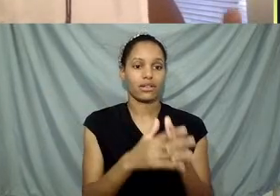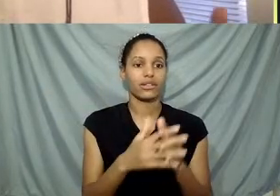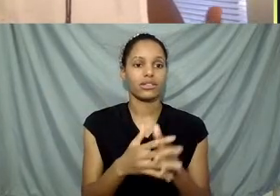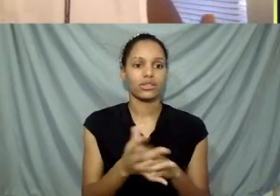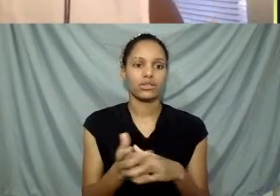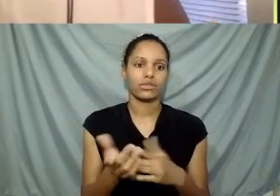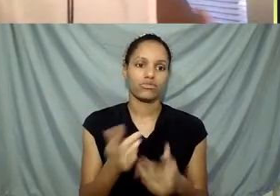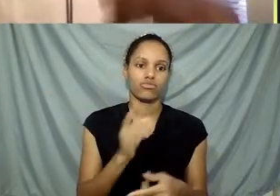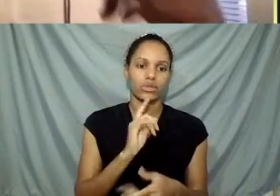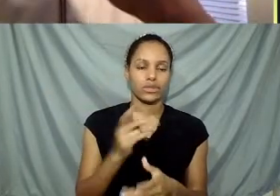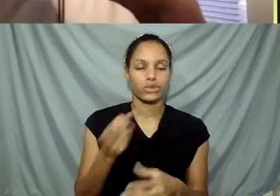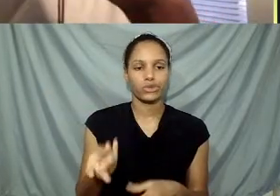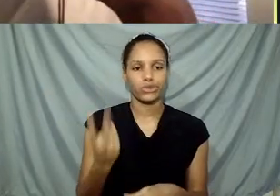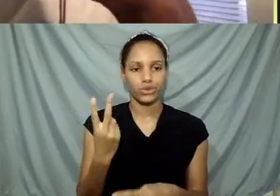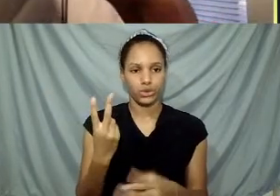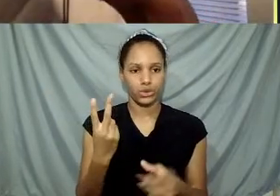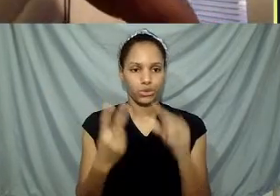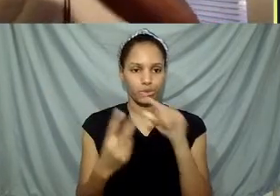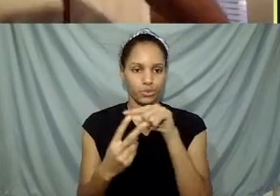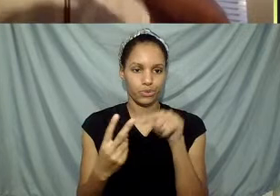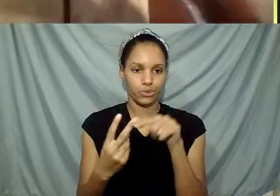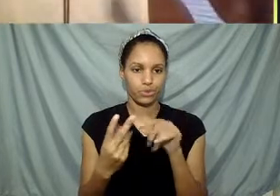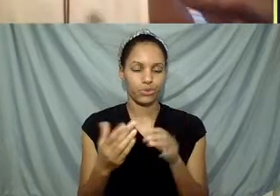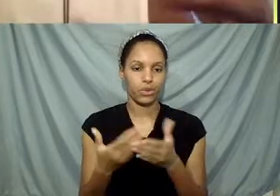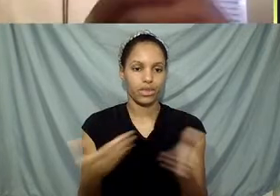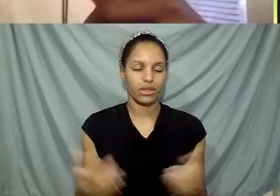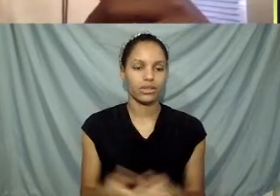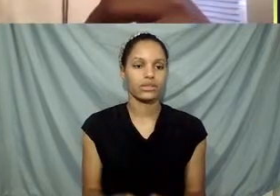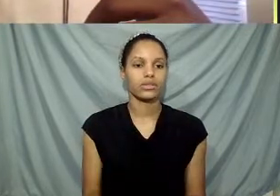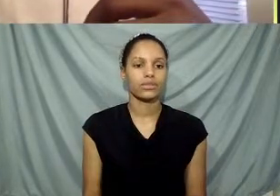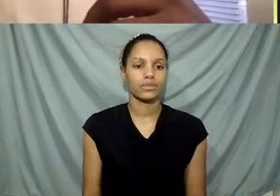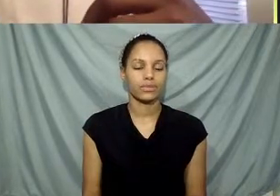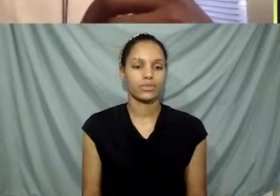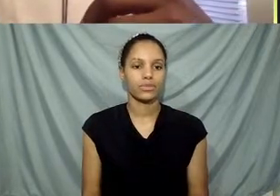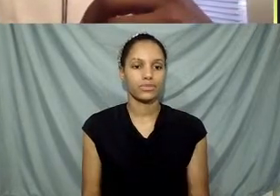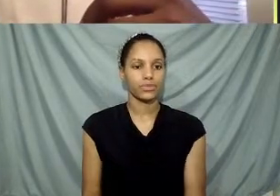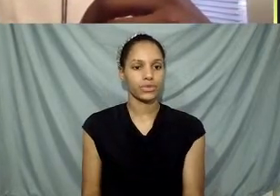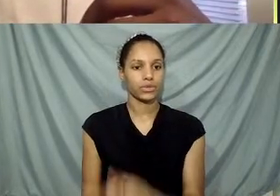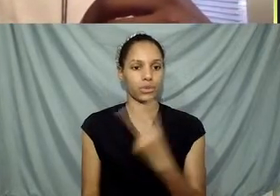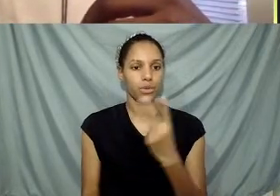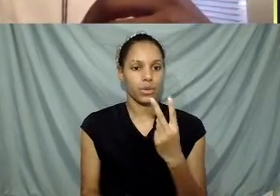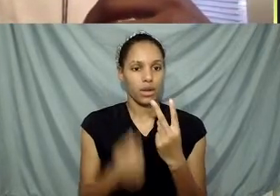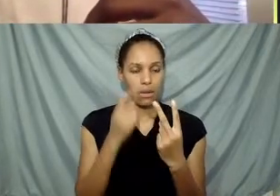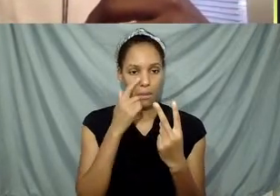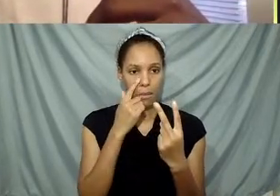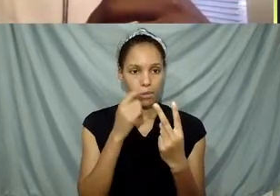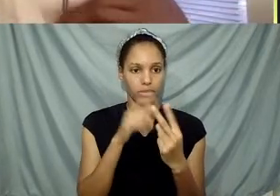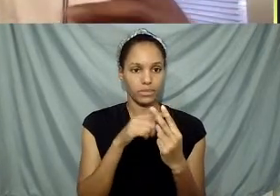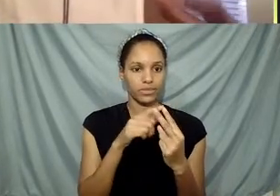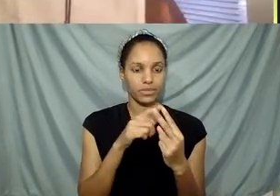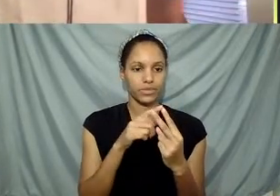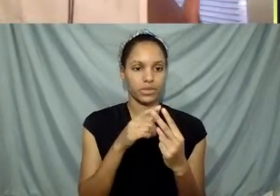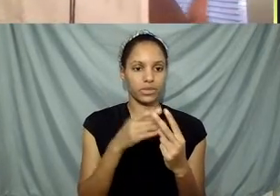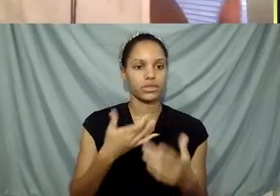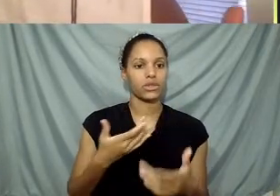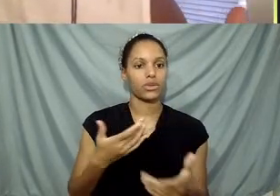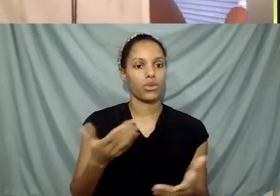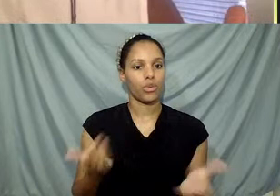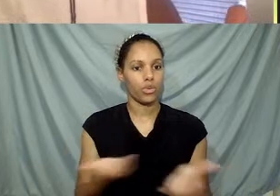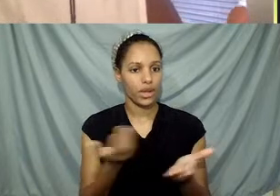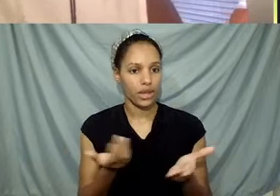are two things for me. I kind of see it through two lenses. One is the fact that we are in a space where we've